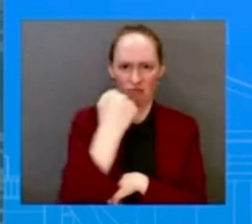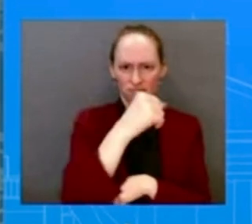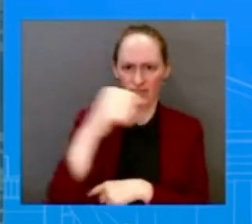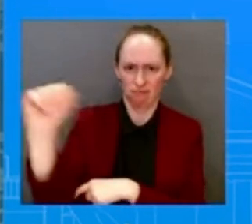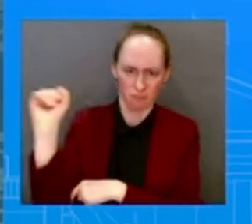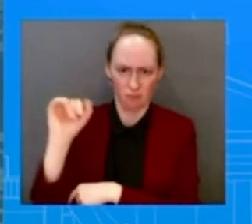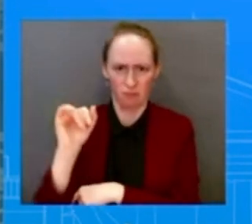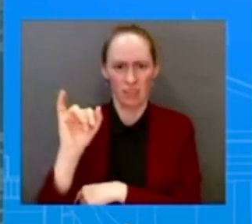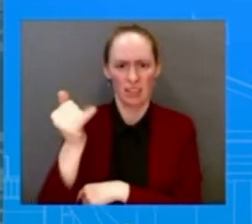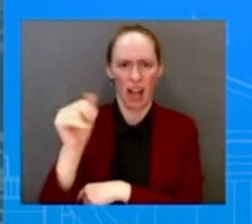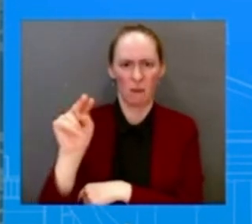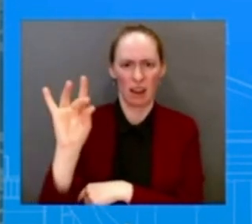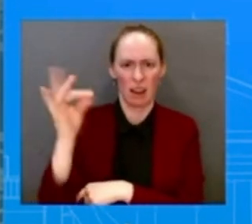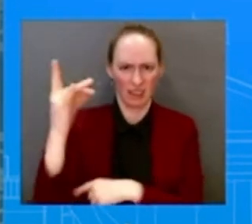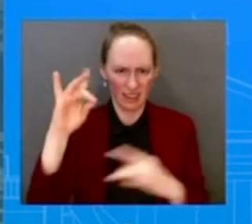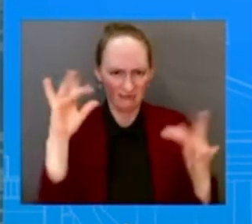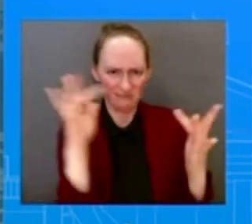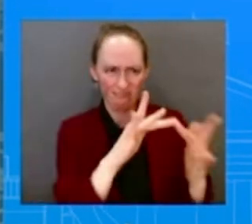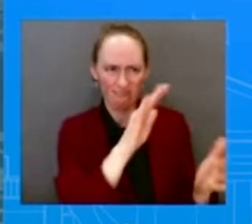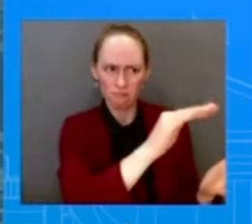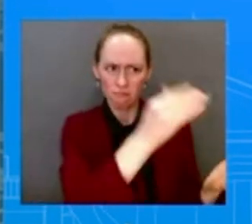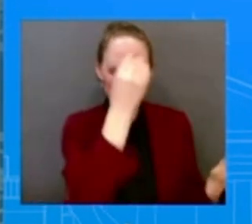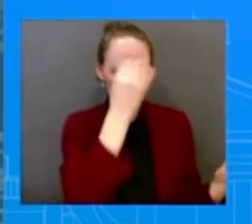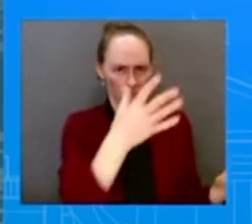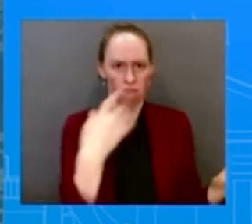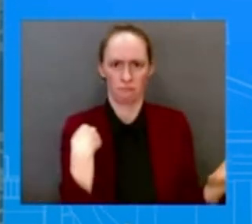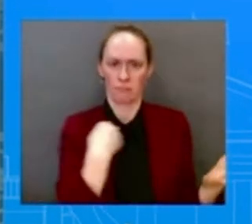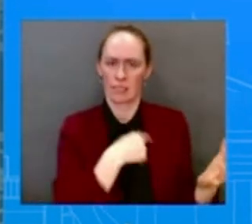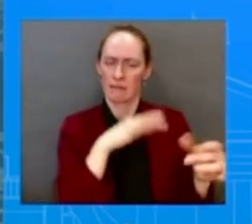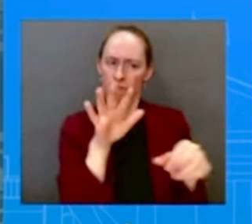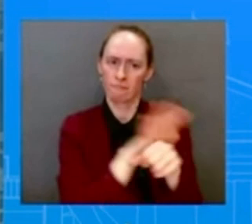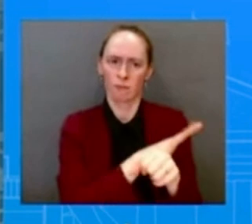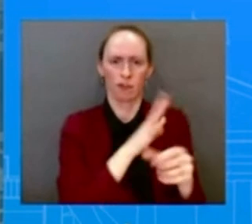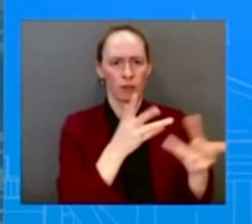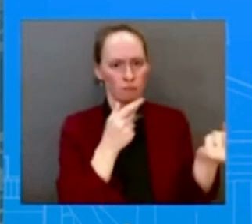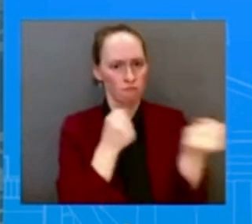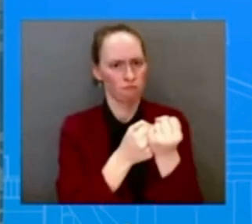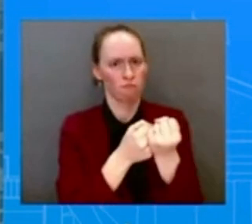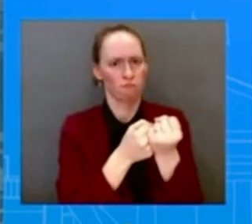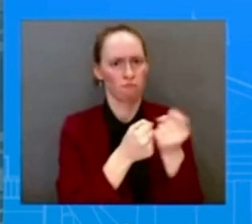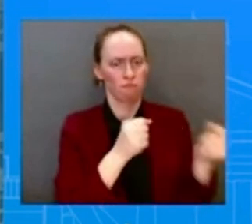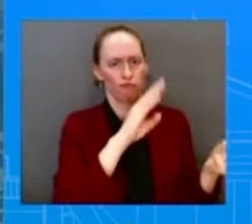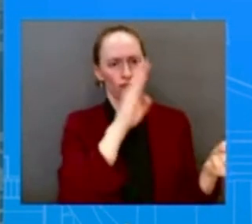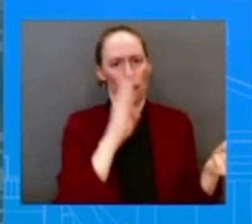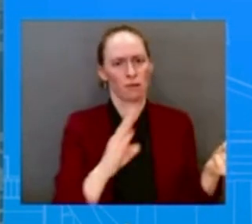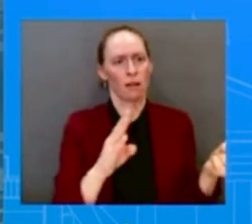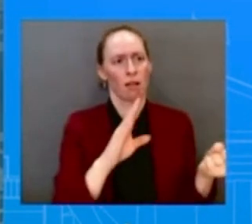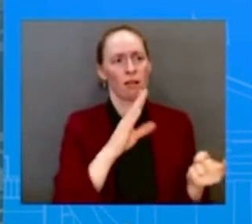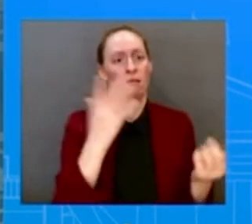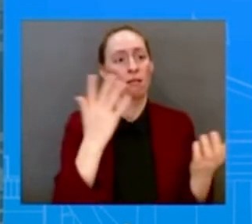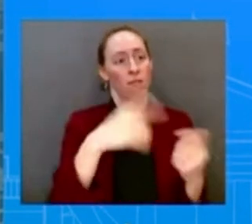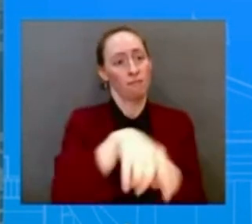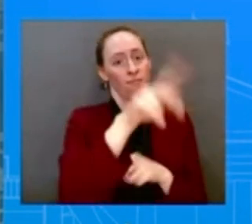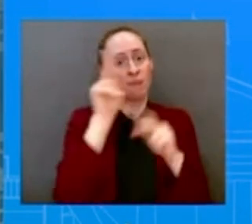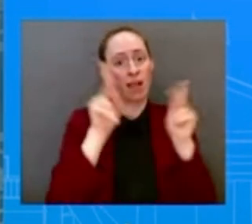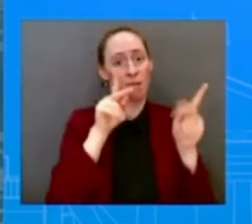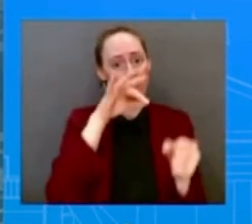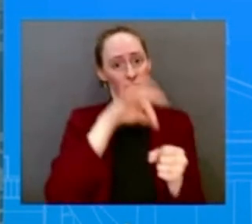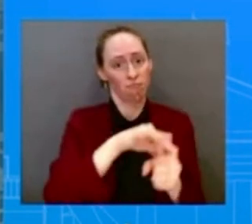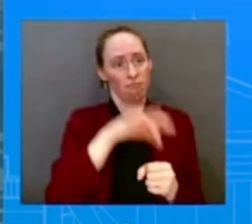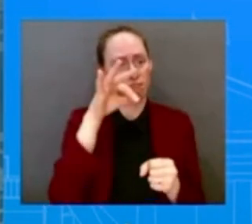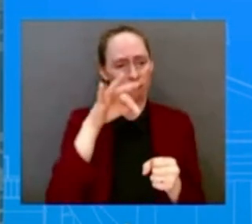today discussing issues that are important to both of them, and as I said, to the region and to the world. That includes combating climate